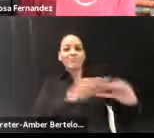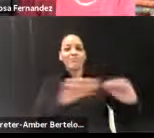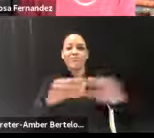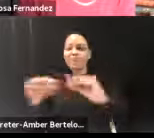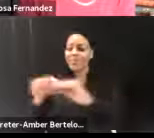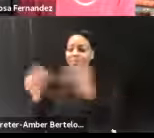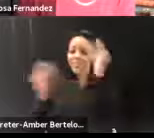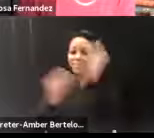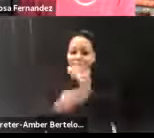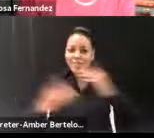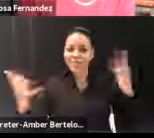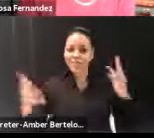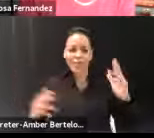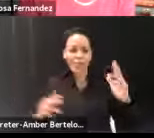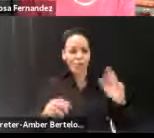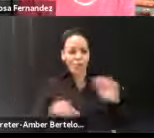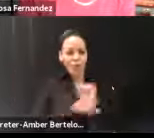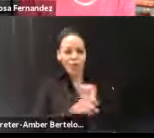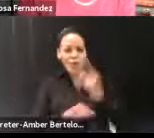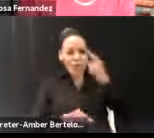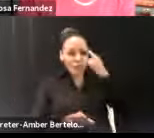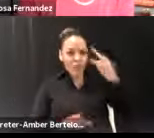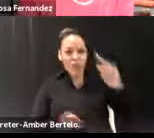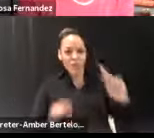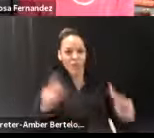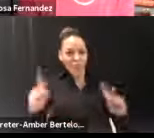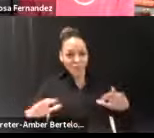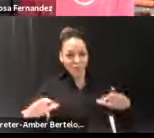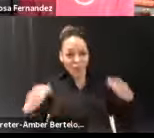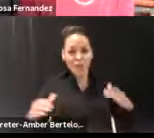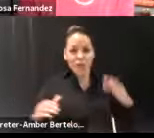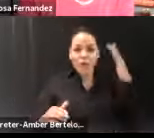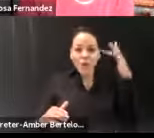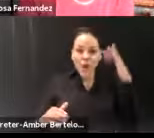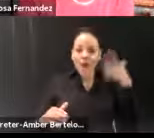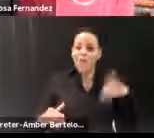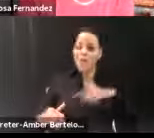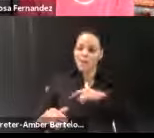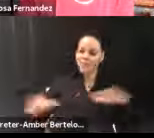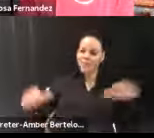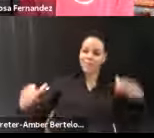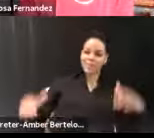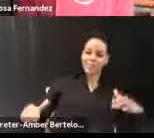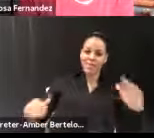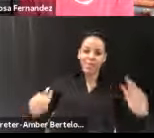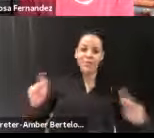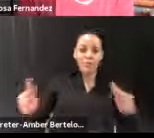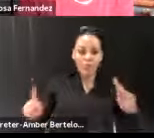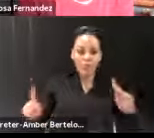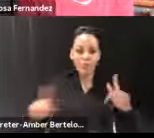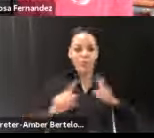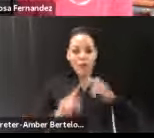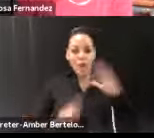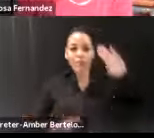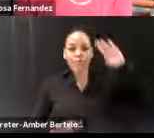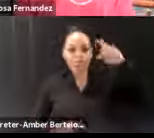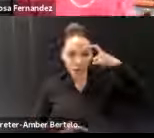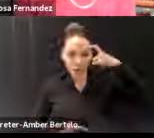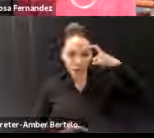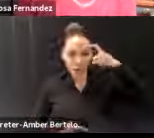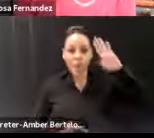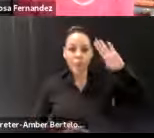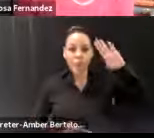and working for the people, working for the people because we be the people. We be the people of the Bronx that